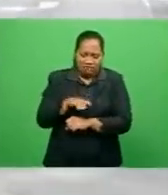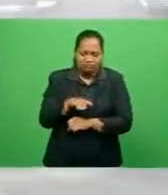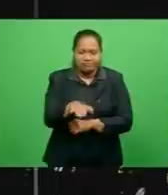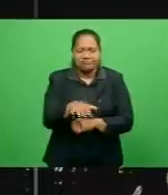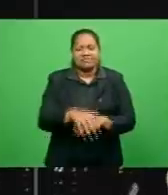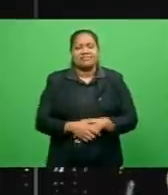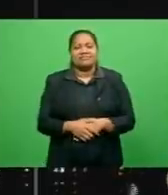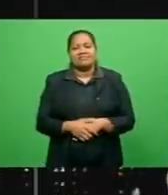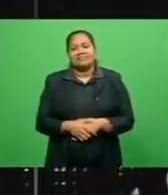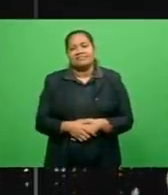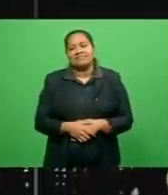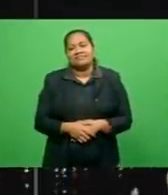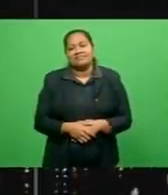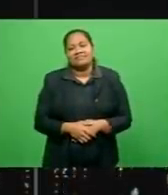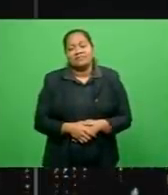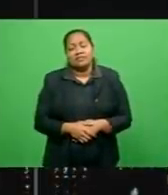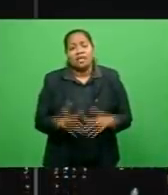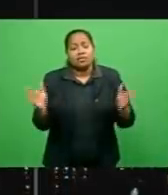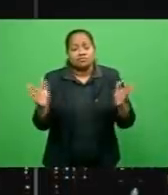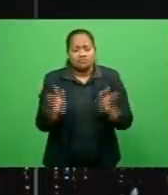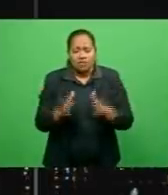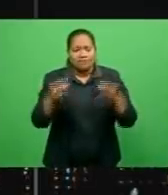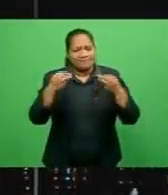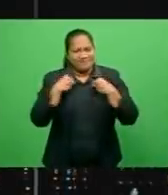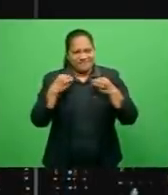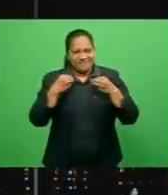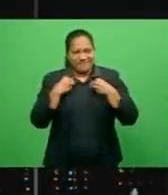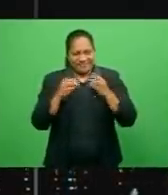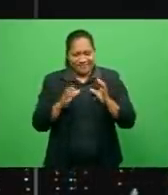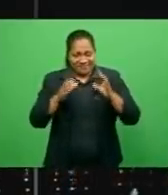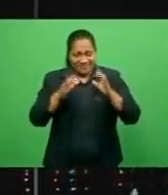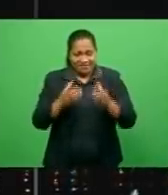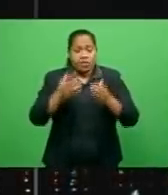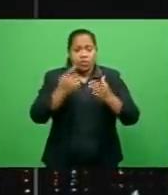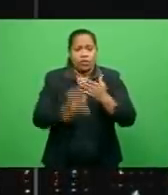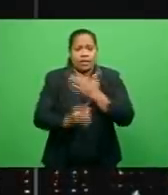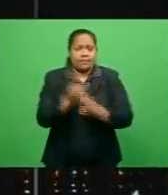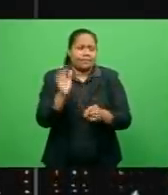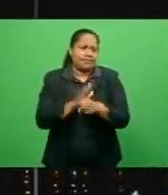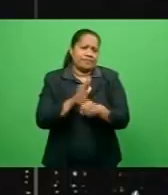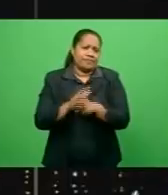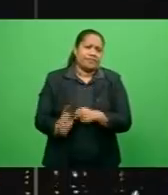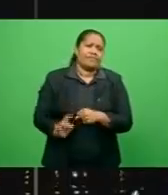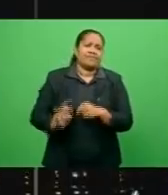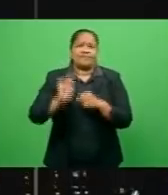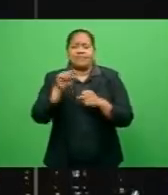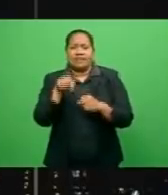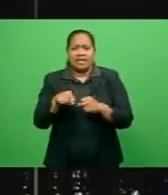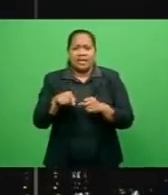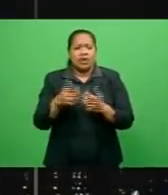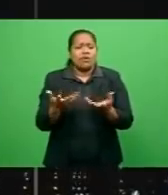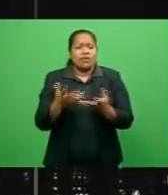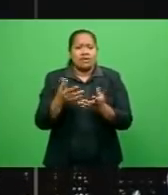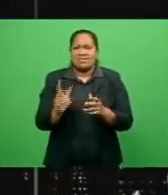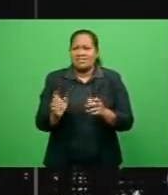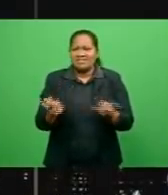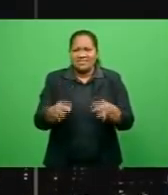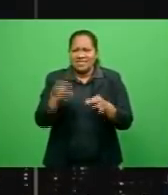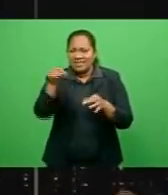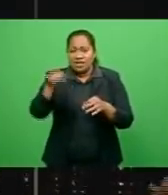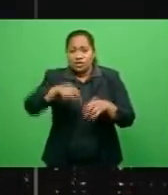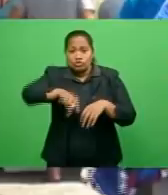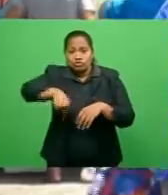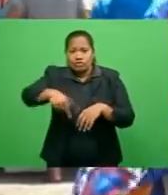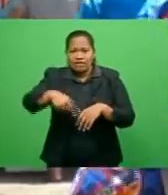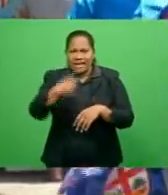News. Small and medium entrepreneurs are making the most of the Fiji Festival 2020 at Thurston Gardens, Suva. Fijians